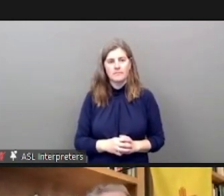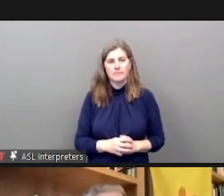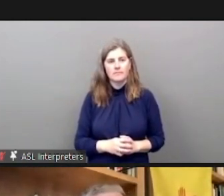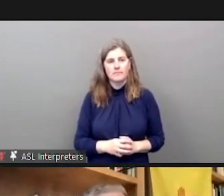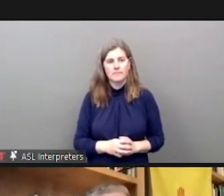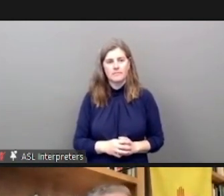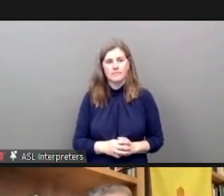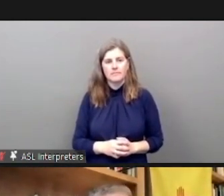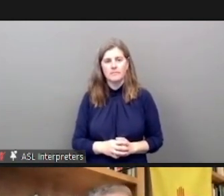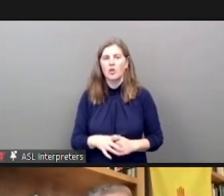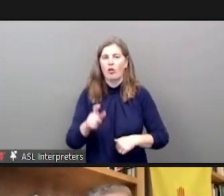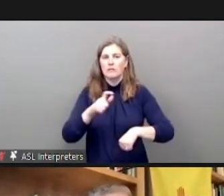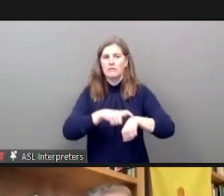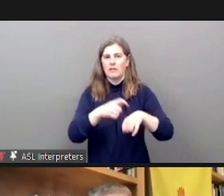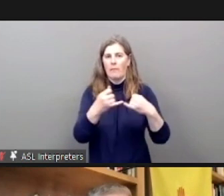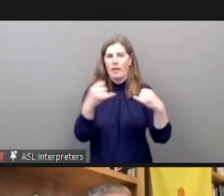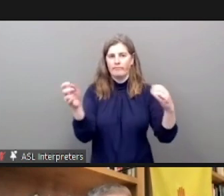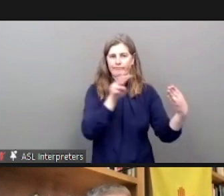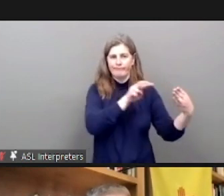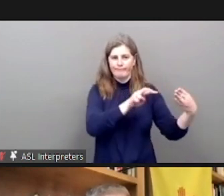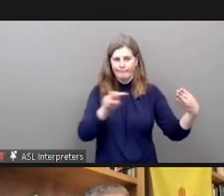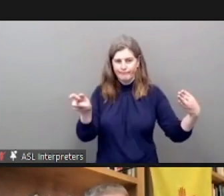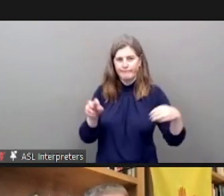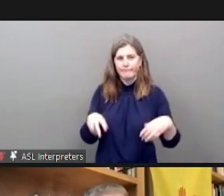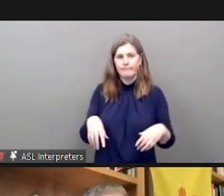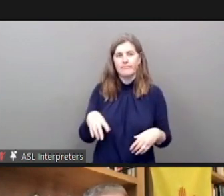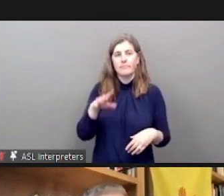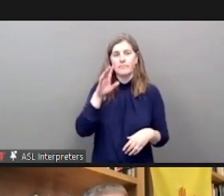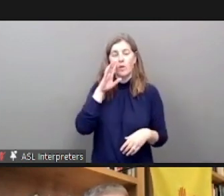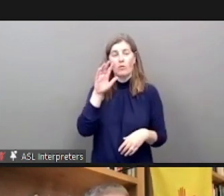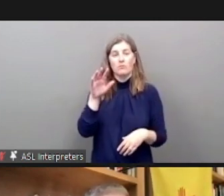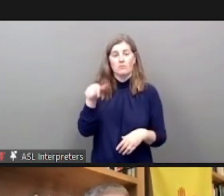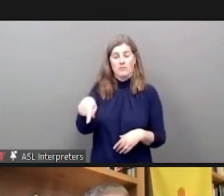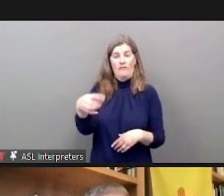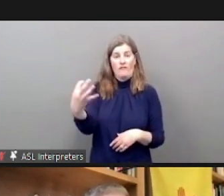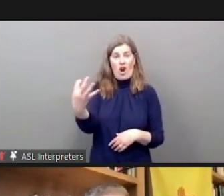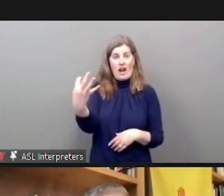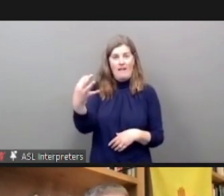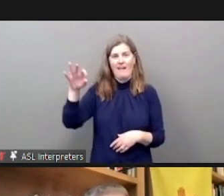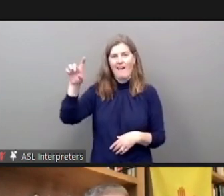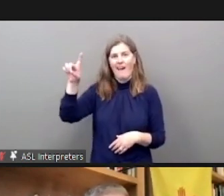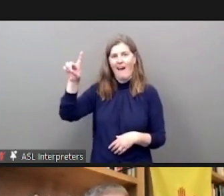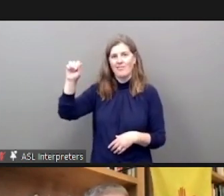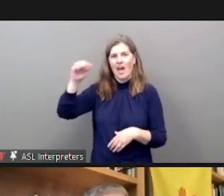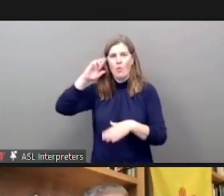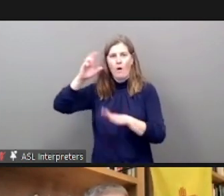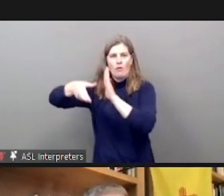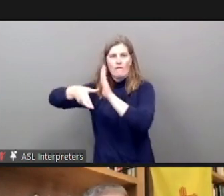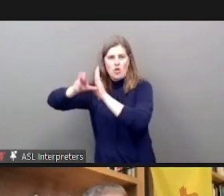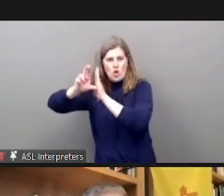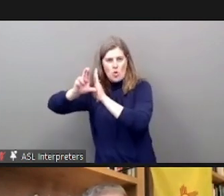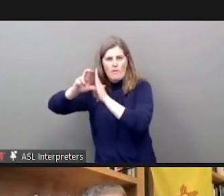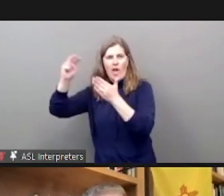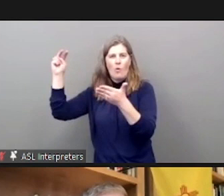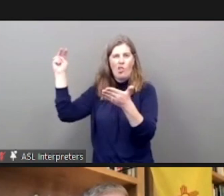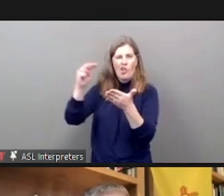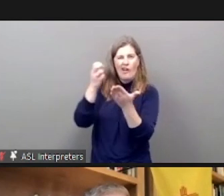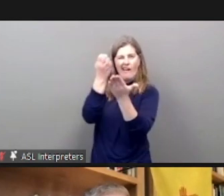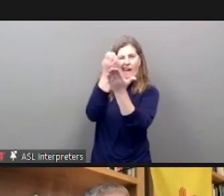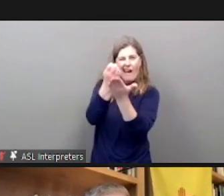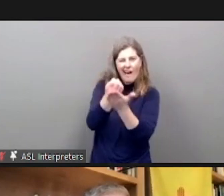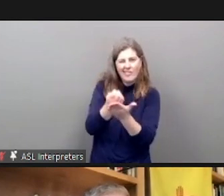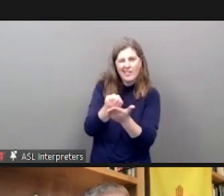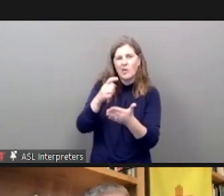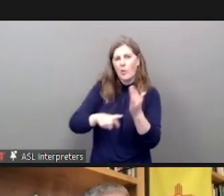look at the timeline. So, on Friday, the FDA does the review and they look at all the evidence like David says.